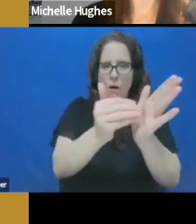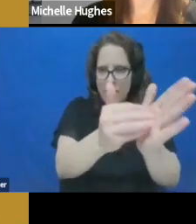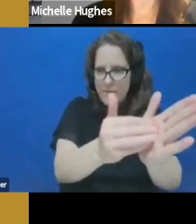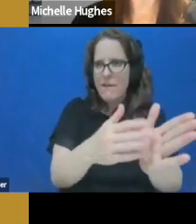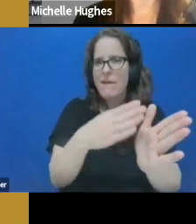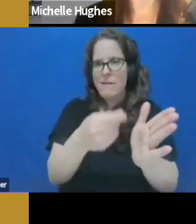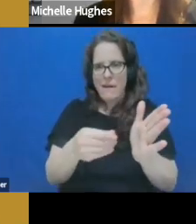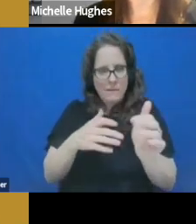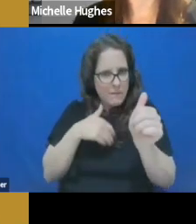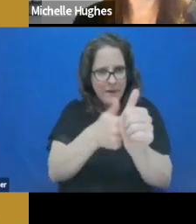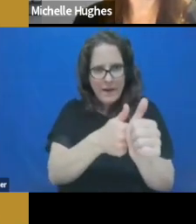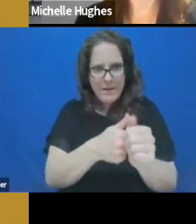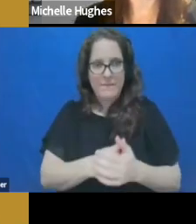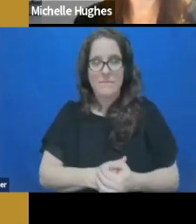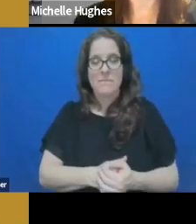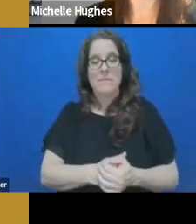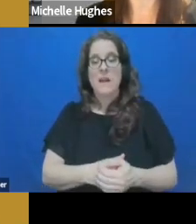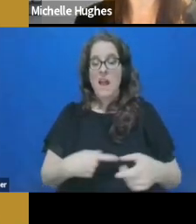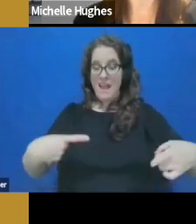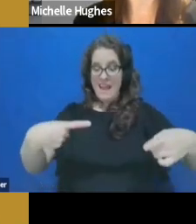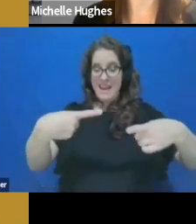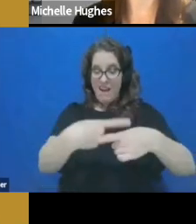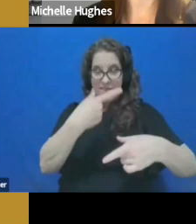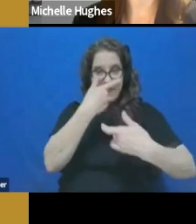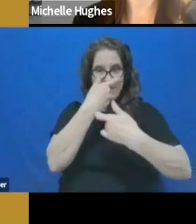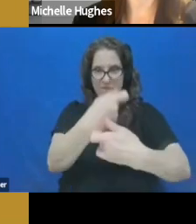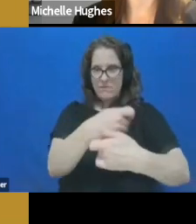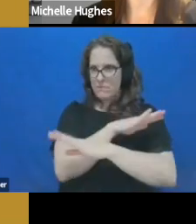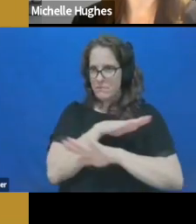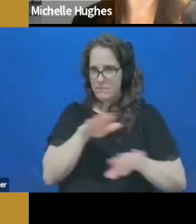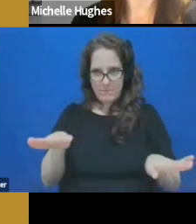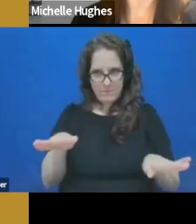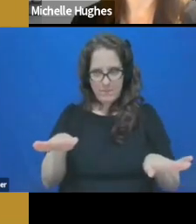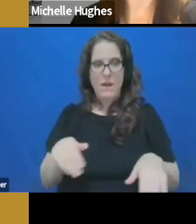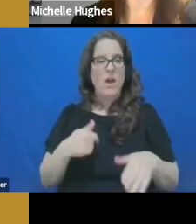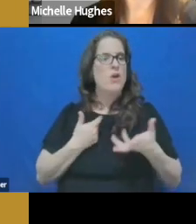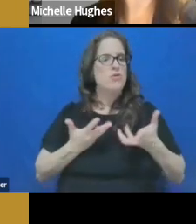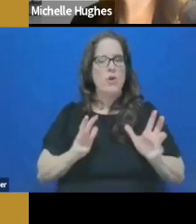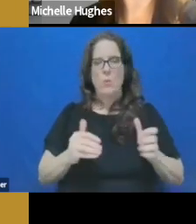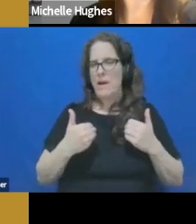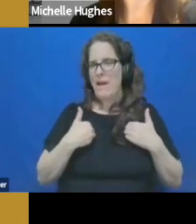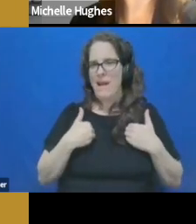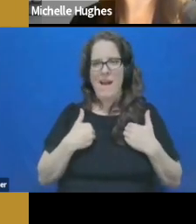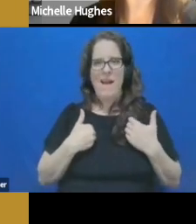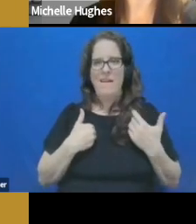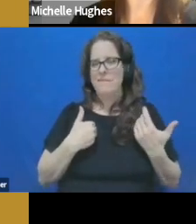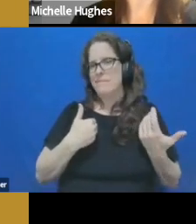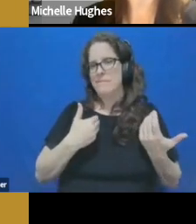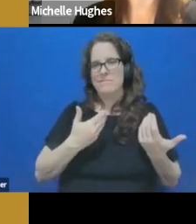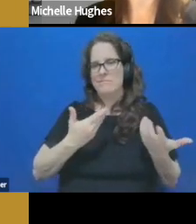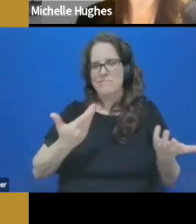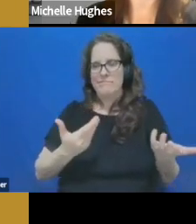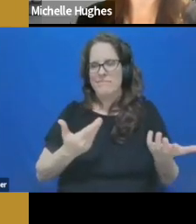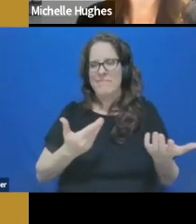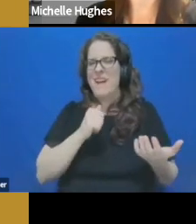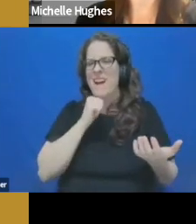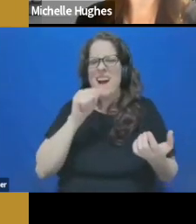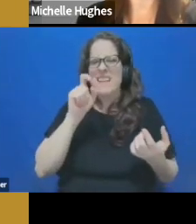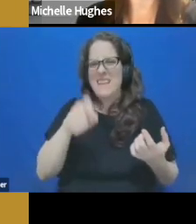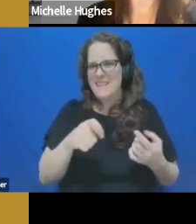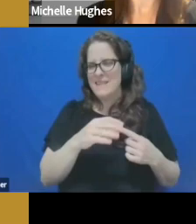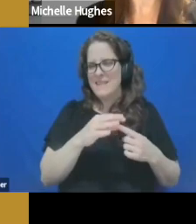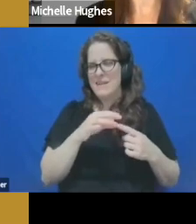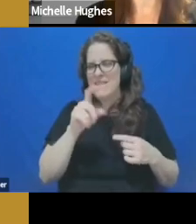be no conflicts of interest, unnecessary fees, or unwarranted risks taken with the trust